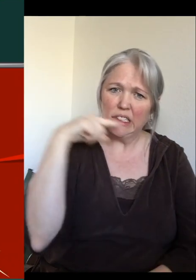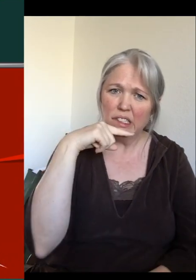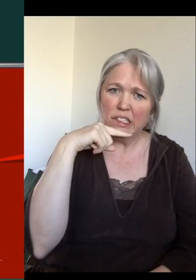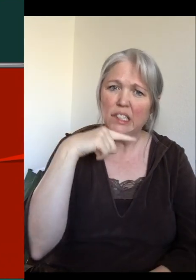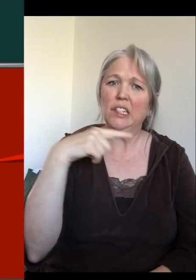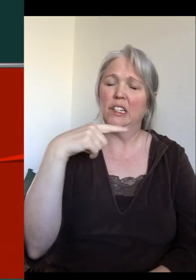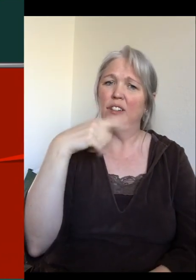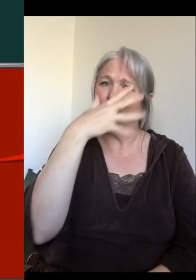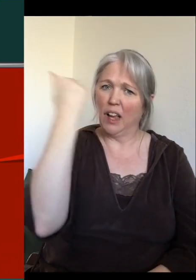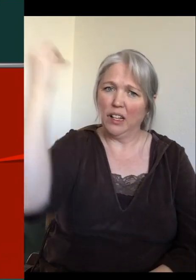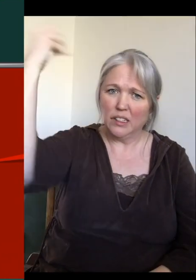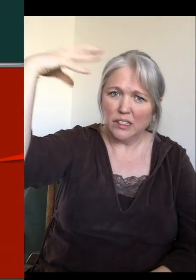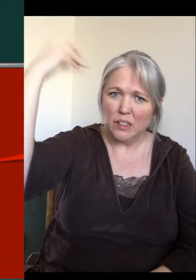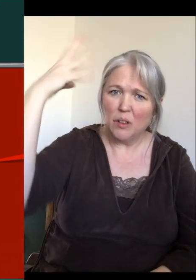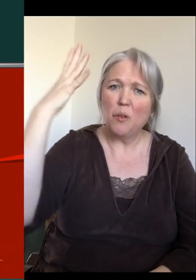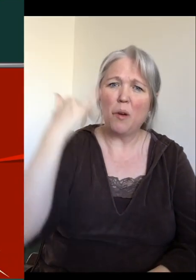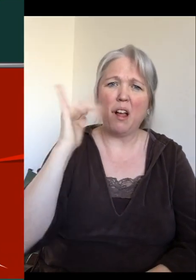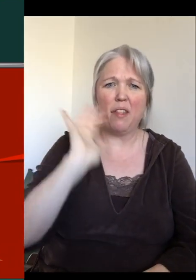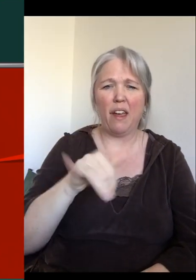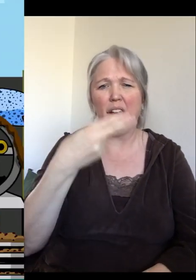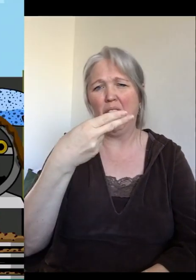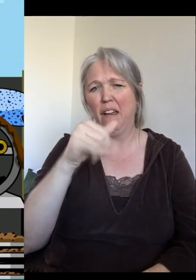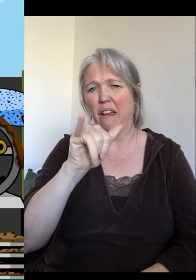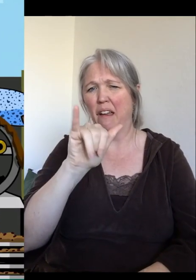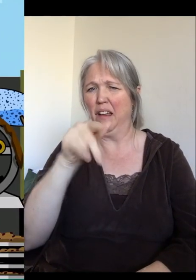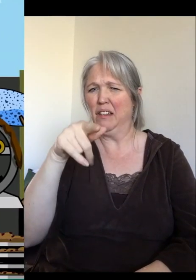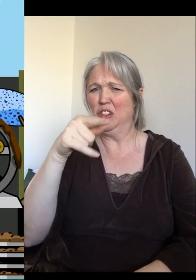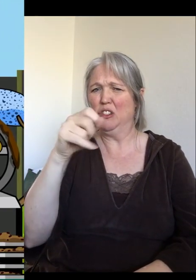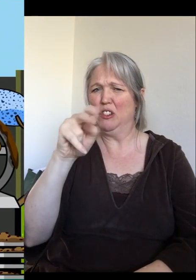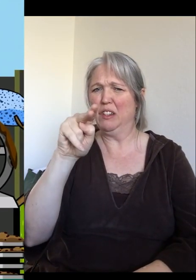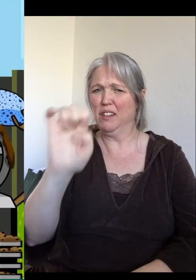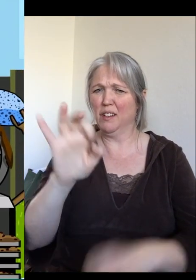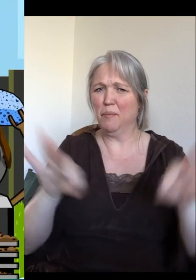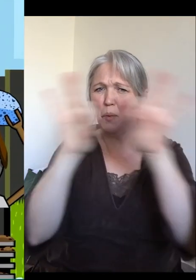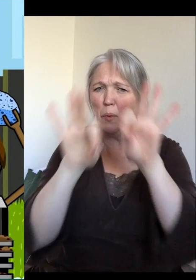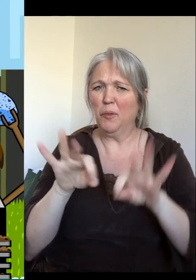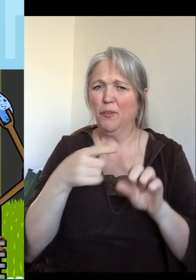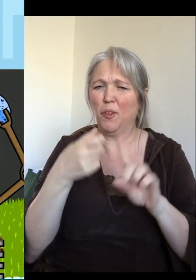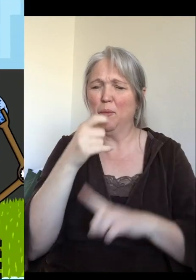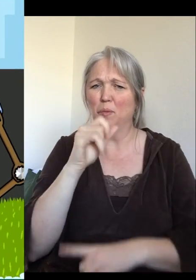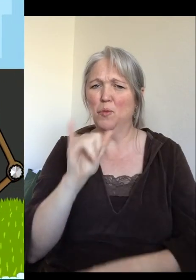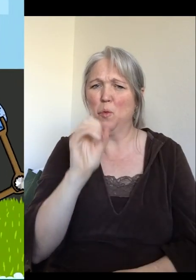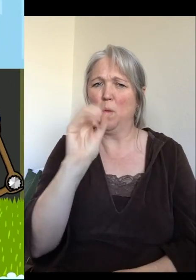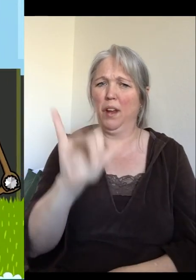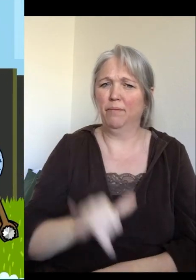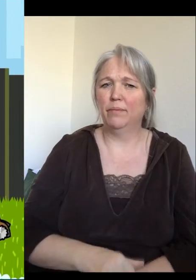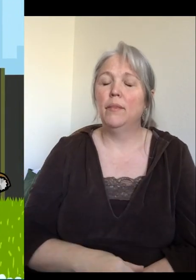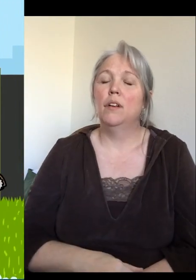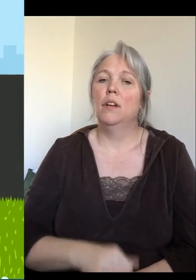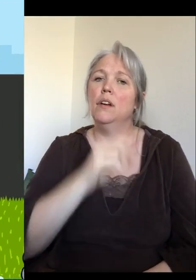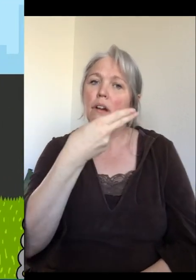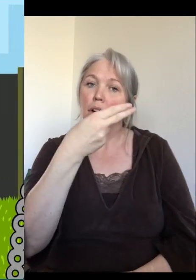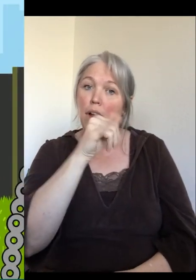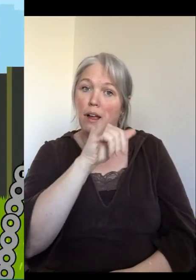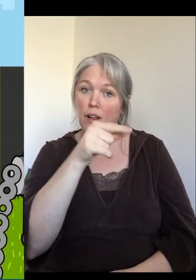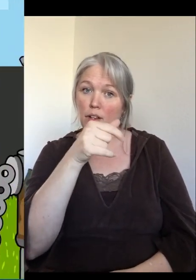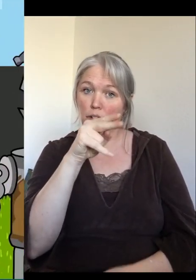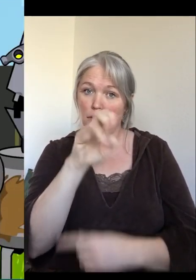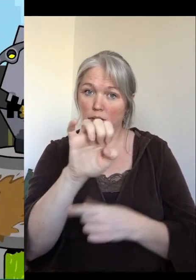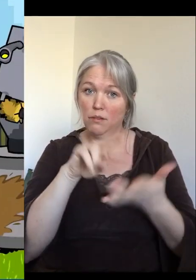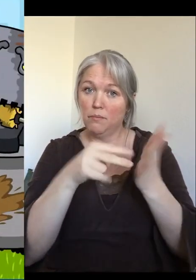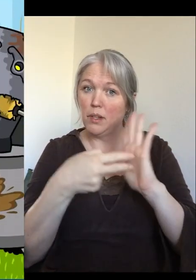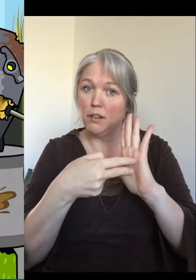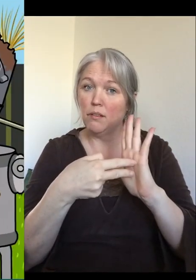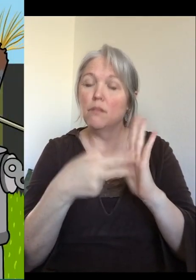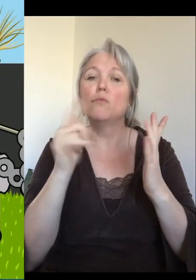so important? From Joy. Hygiene refers to all the things we do to keep our bodies clean. It includes daily